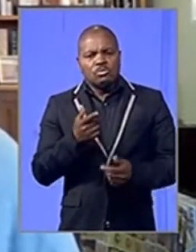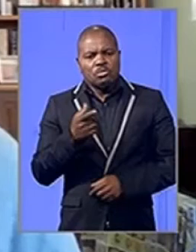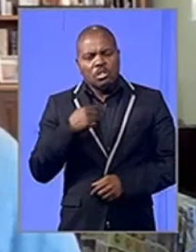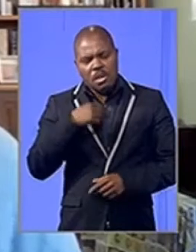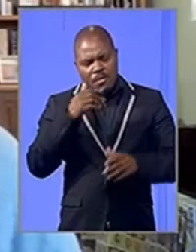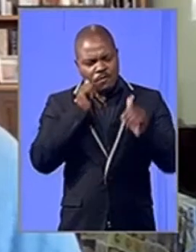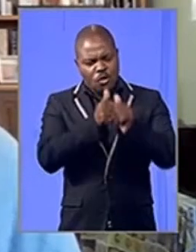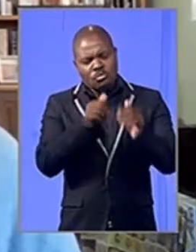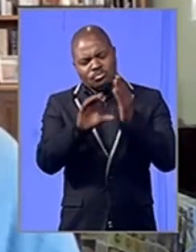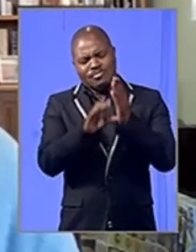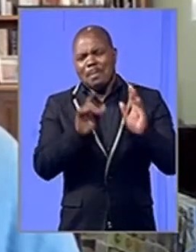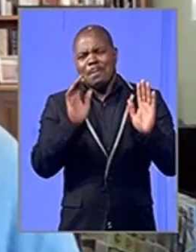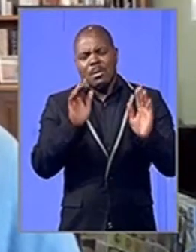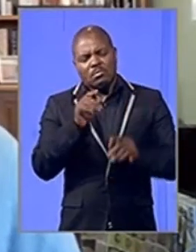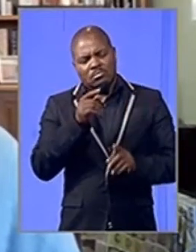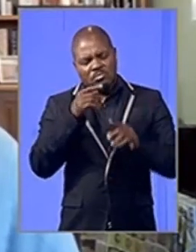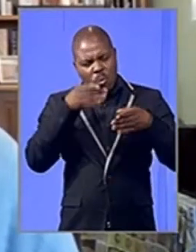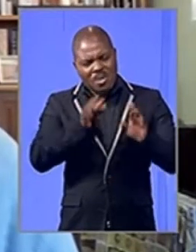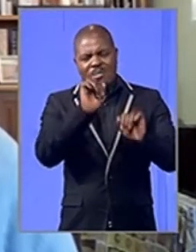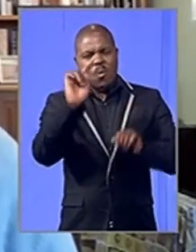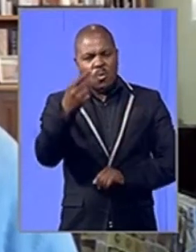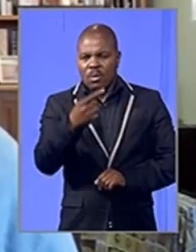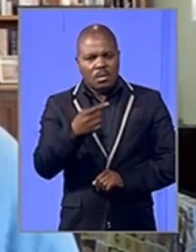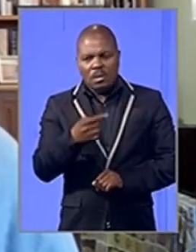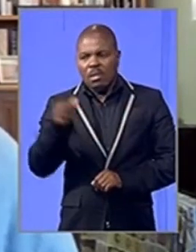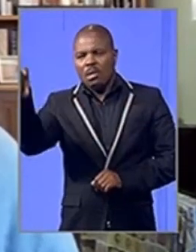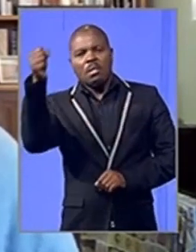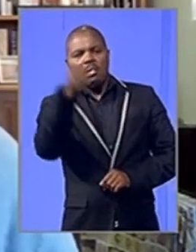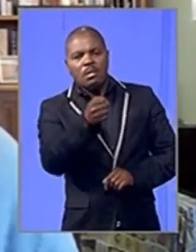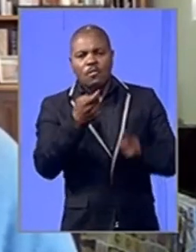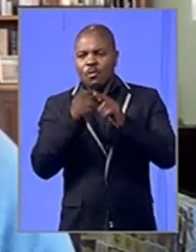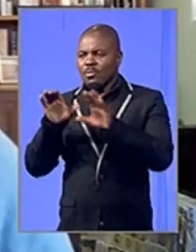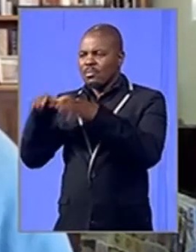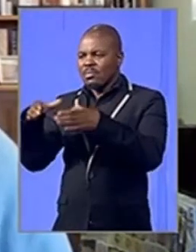mentality. Cadre deployment is what caused the state capture phenomenon.